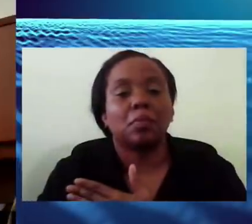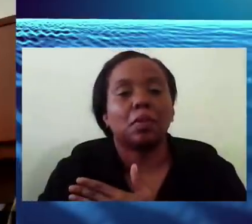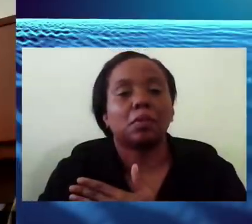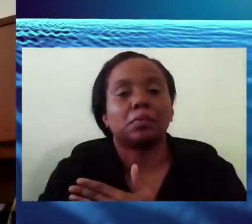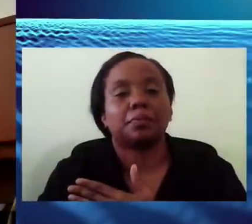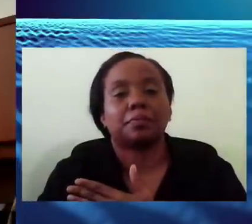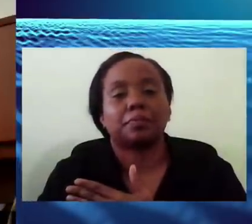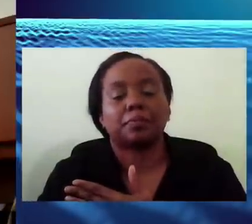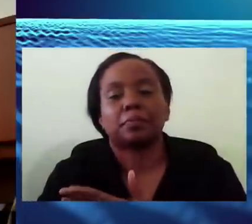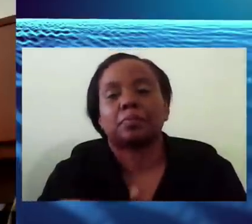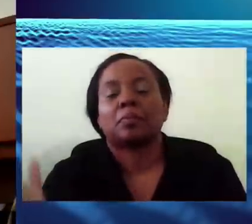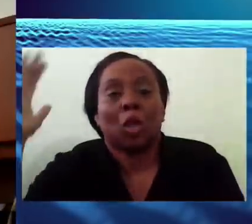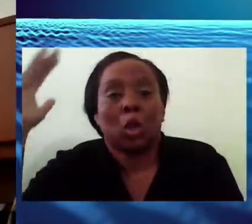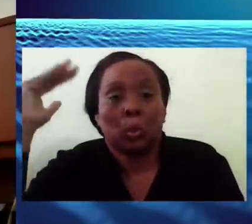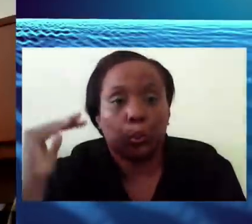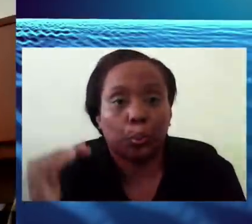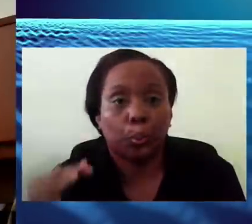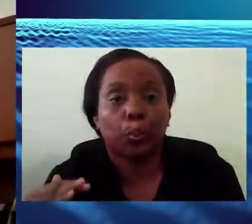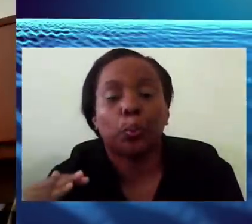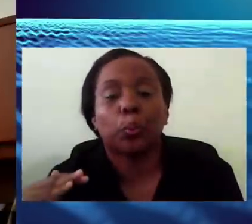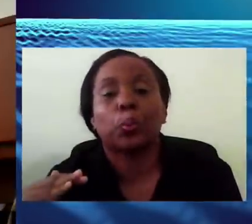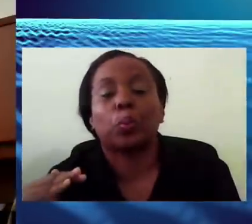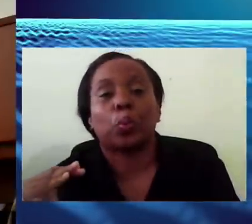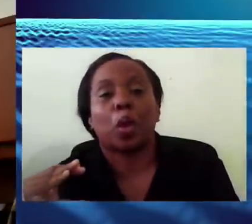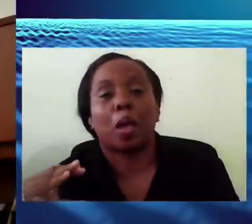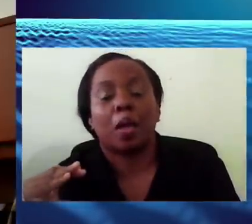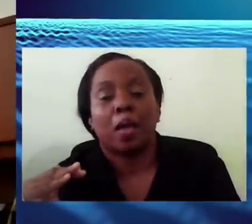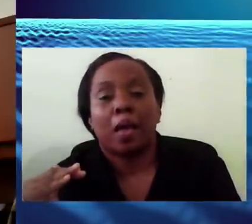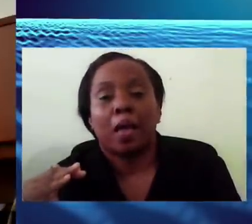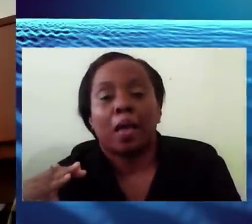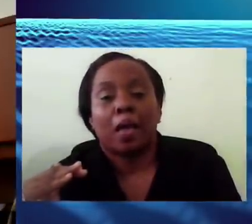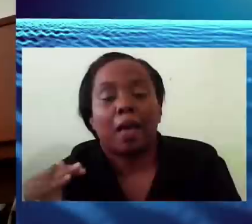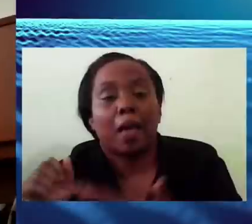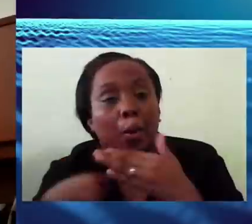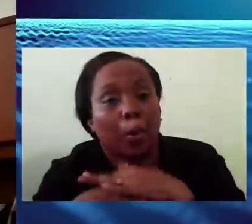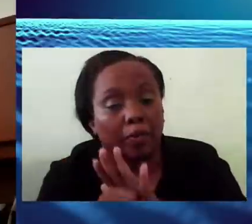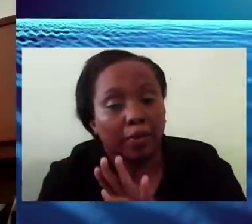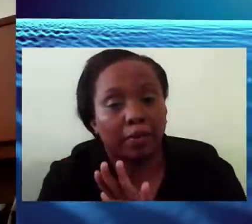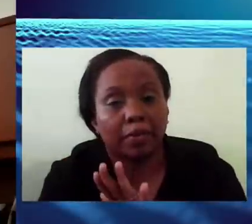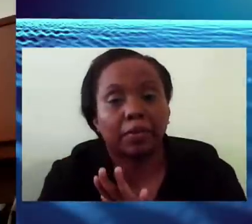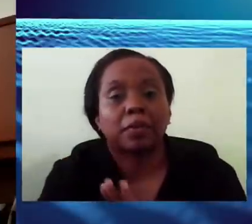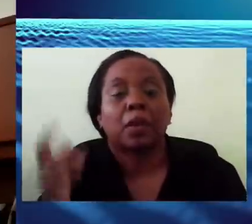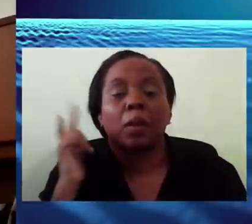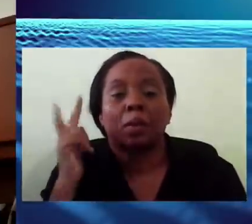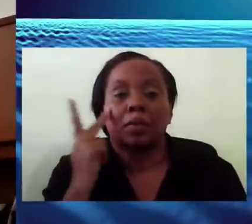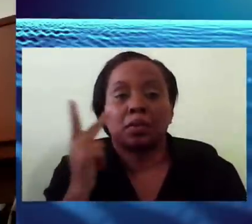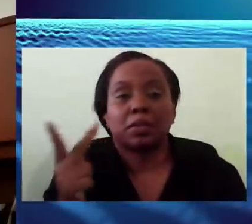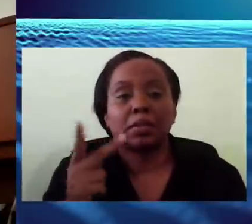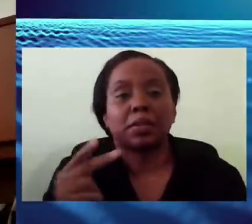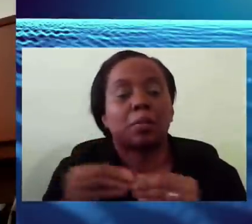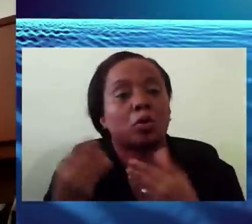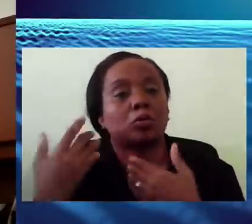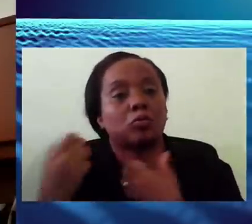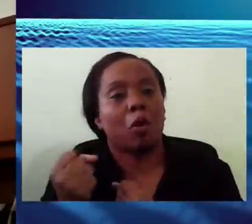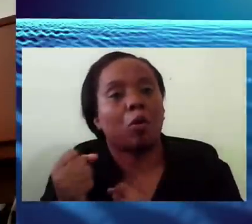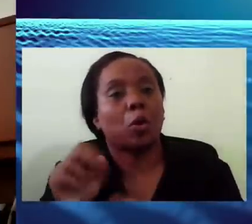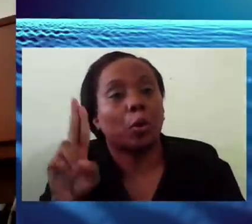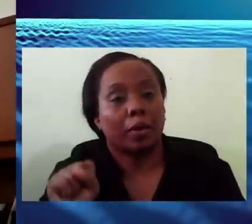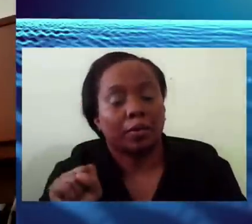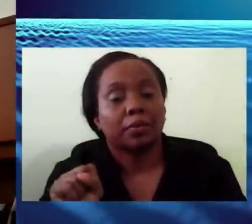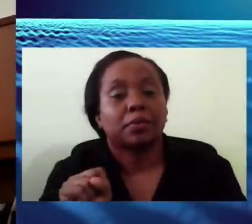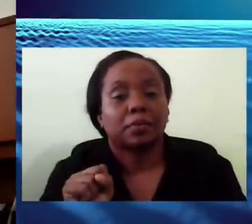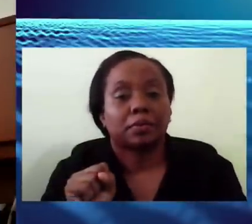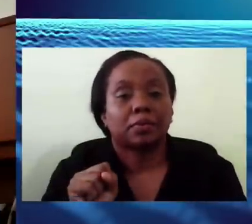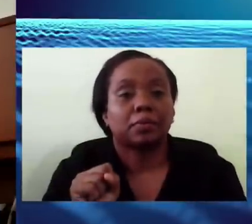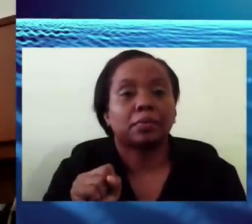where appropriate, where we're seeing that happening in the number of cases, you will continue to see strong demand. But then this is very much that case where we've always